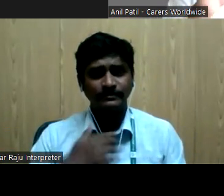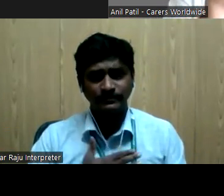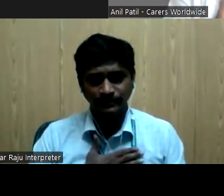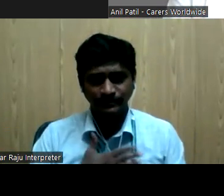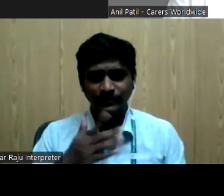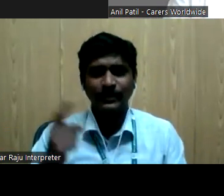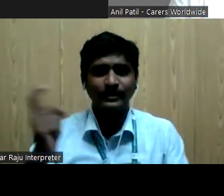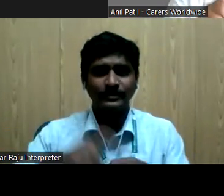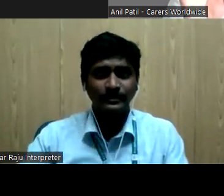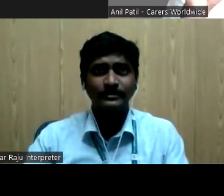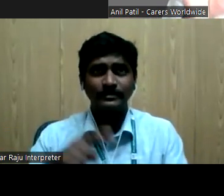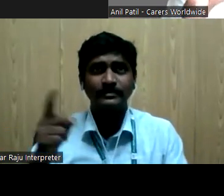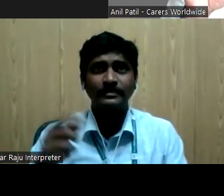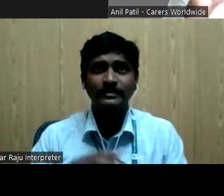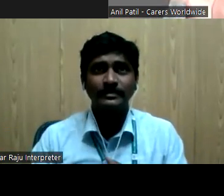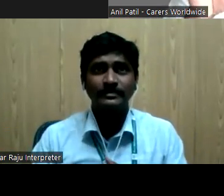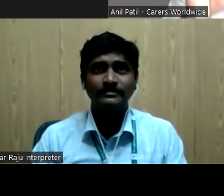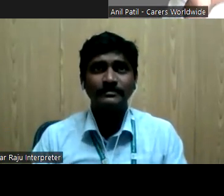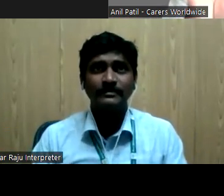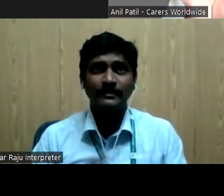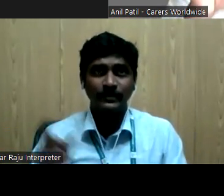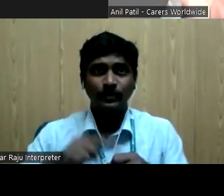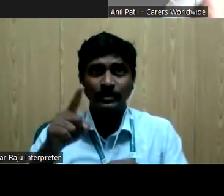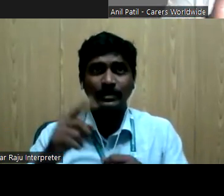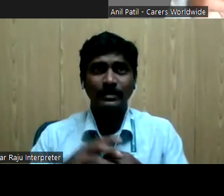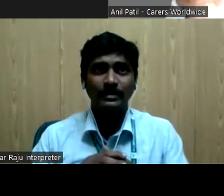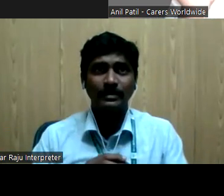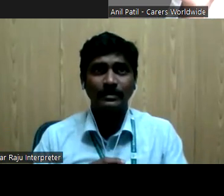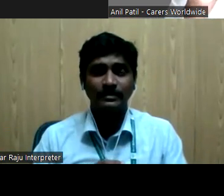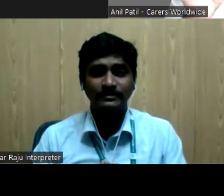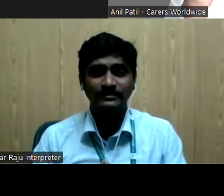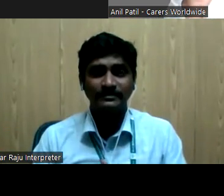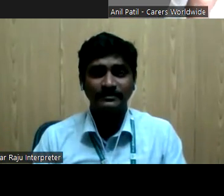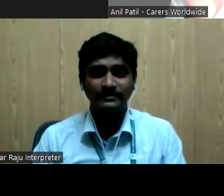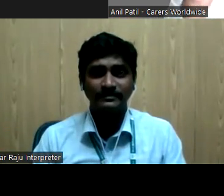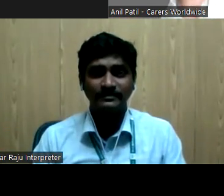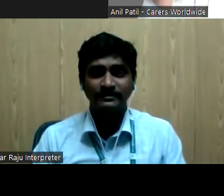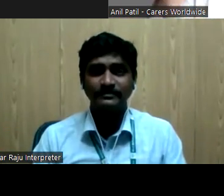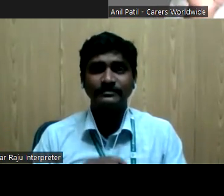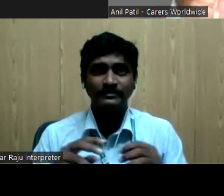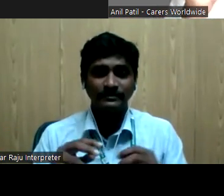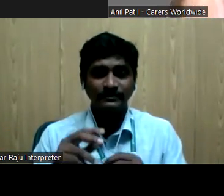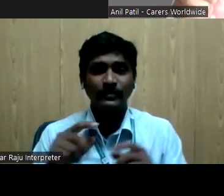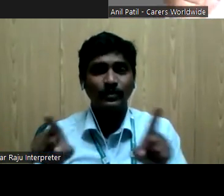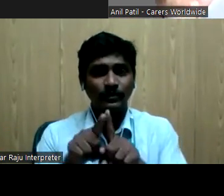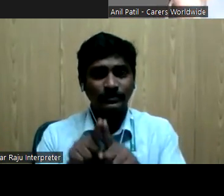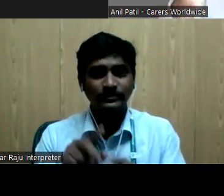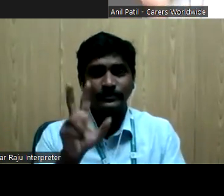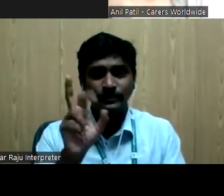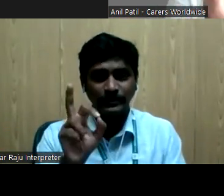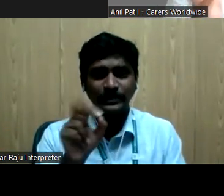with you, last year alone, more than 9,000 carers have accessed between 20 to 24,000